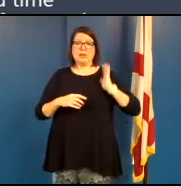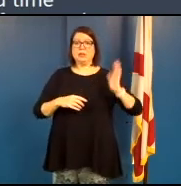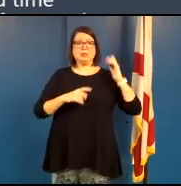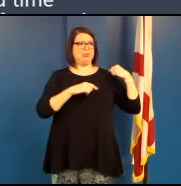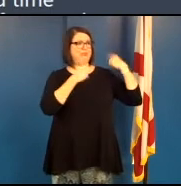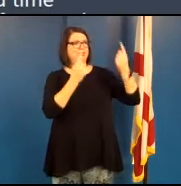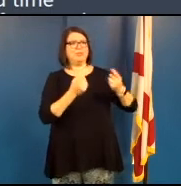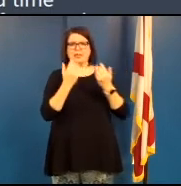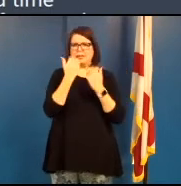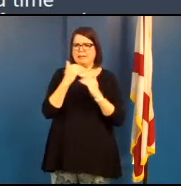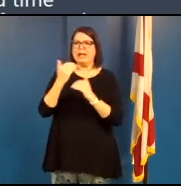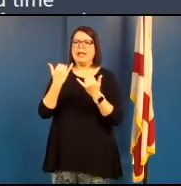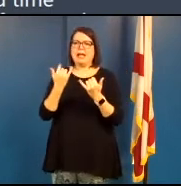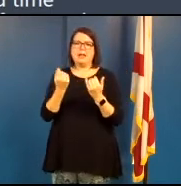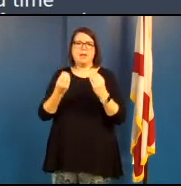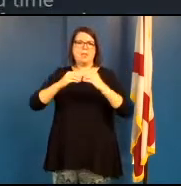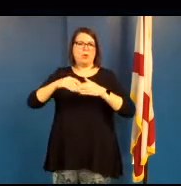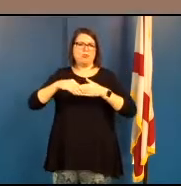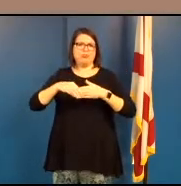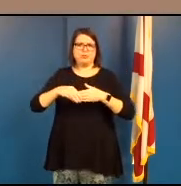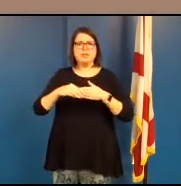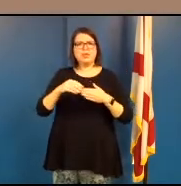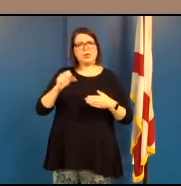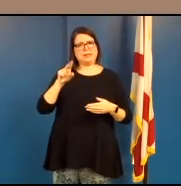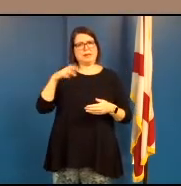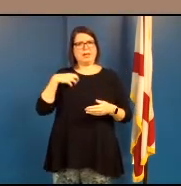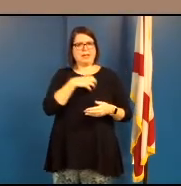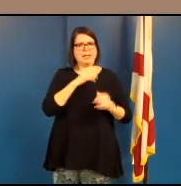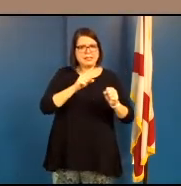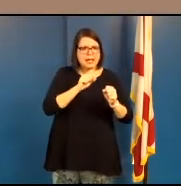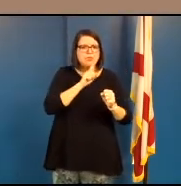stuff out in committees. Next slide.